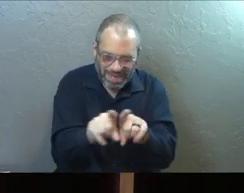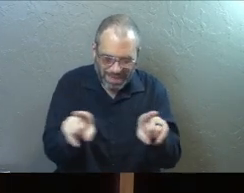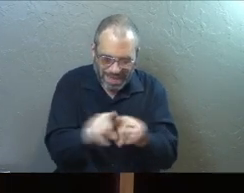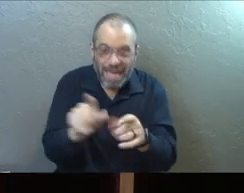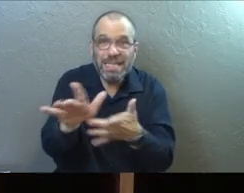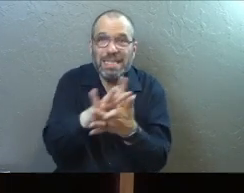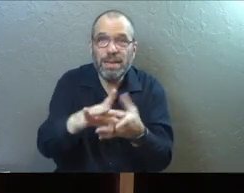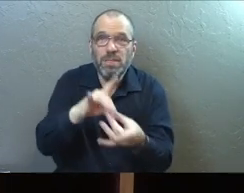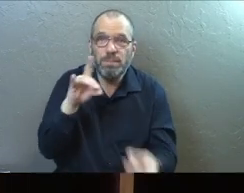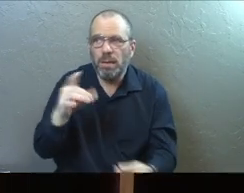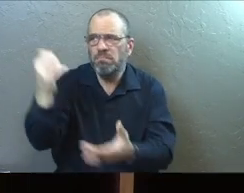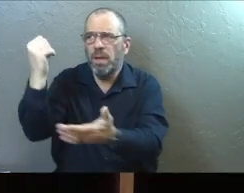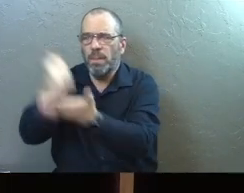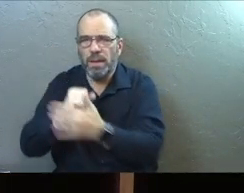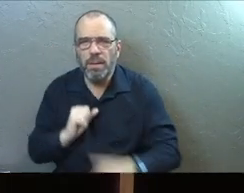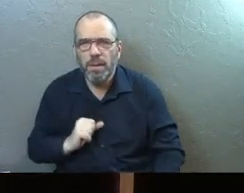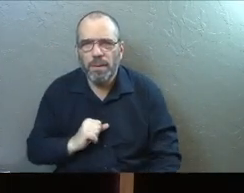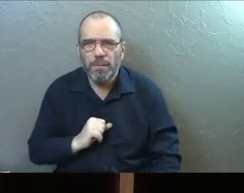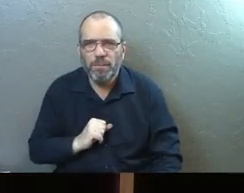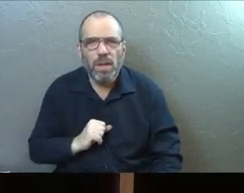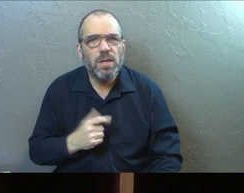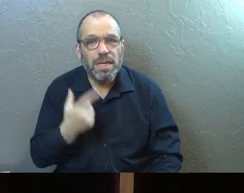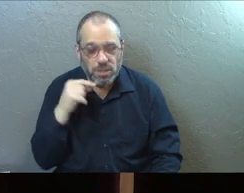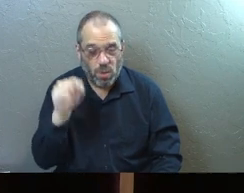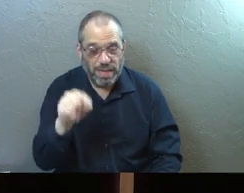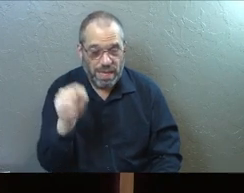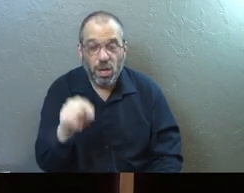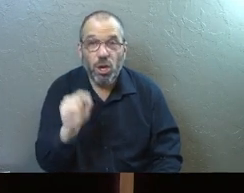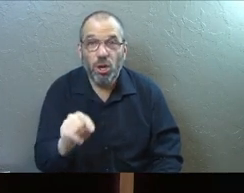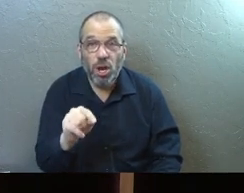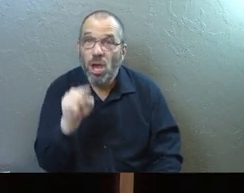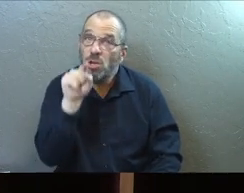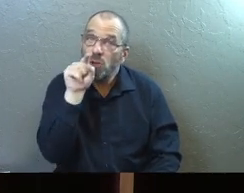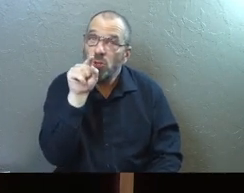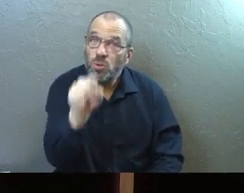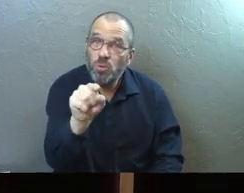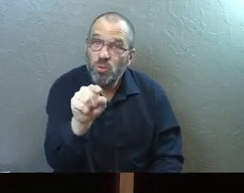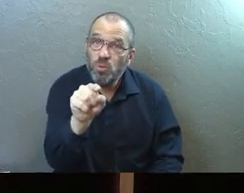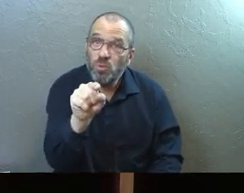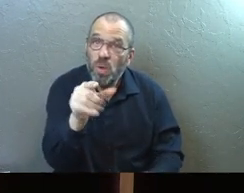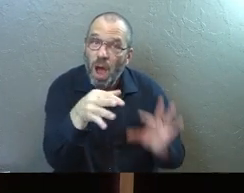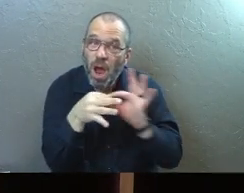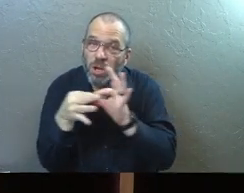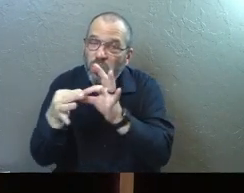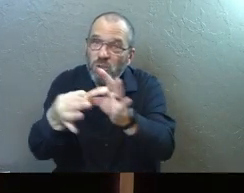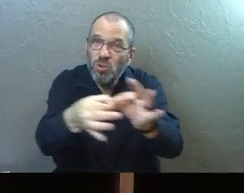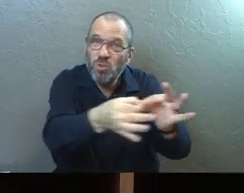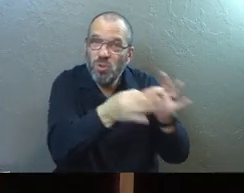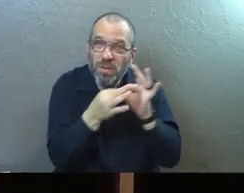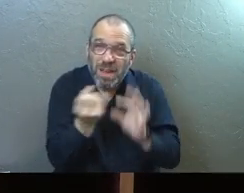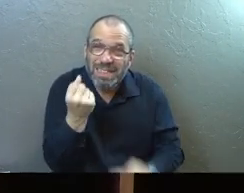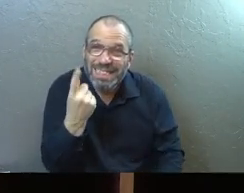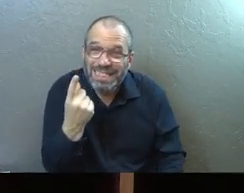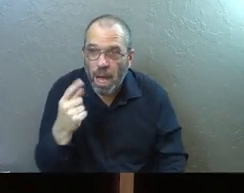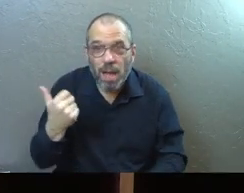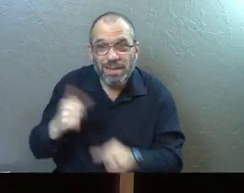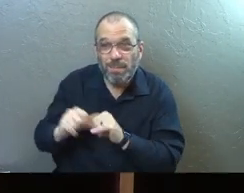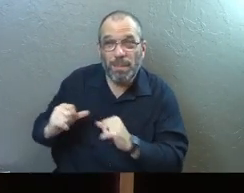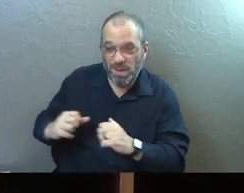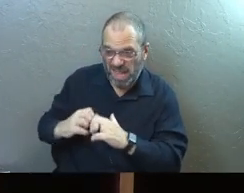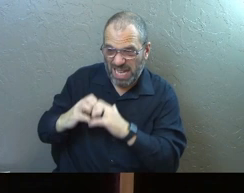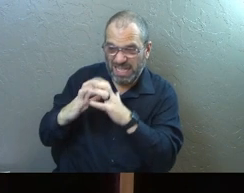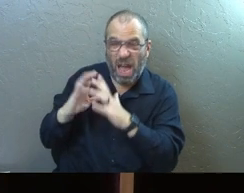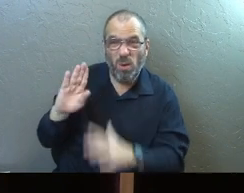same Spirit. Amen. So what he's saying here is, you are unified. Yes. Do you hear Babel here?